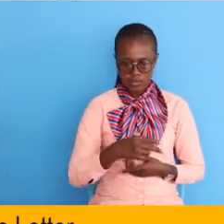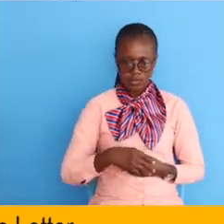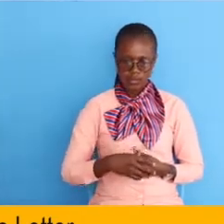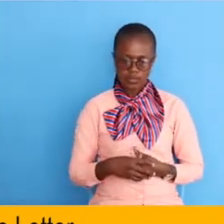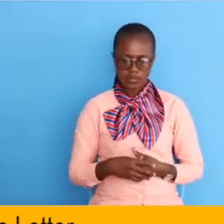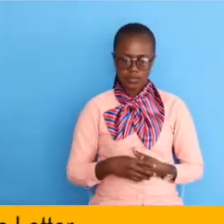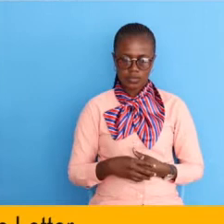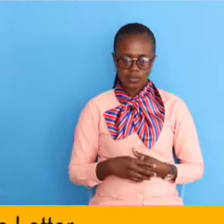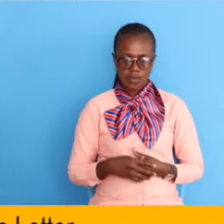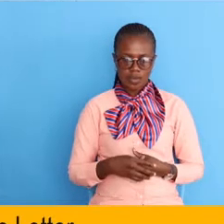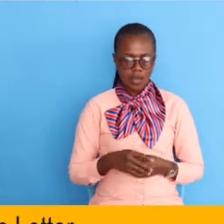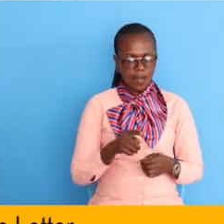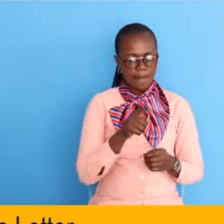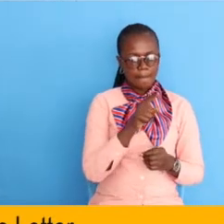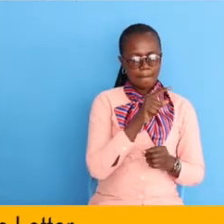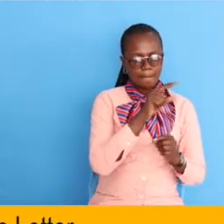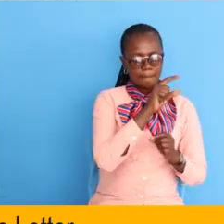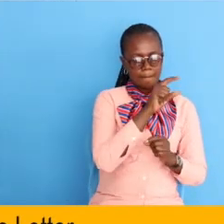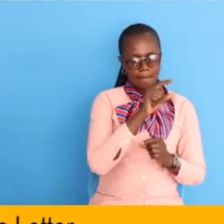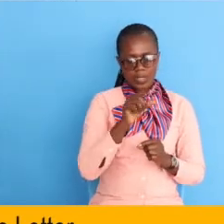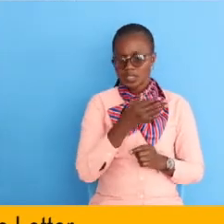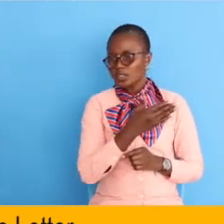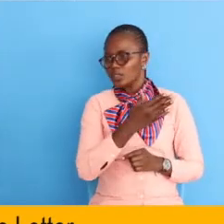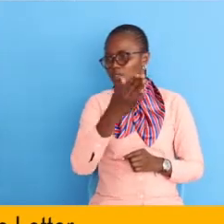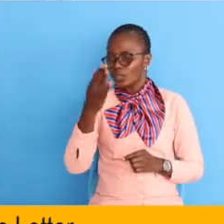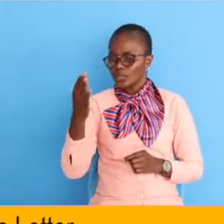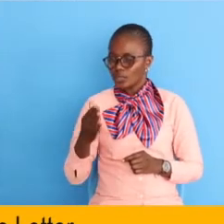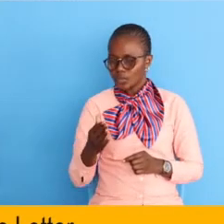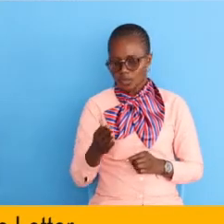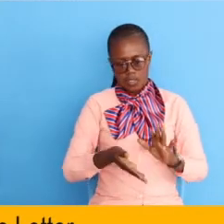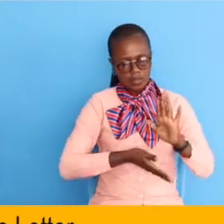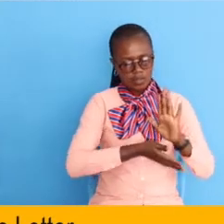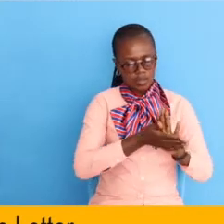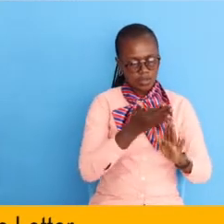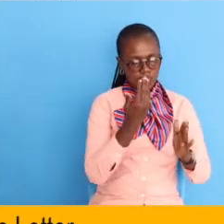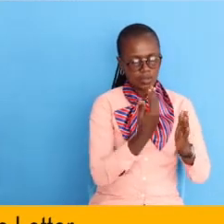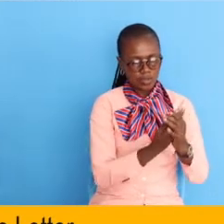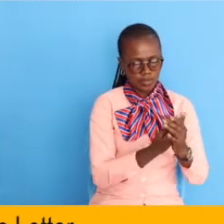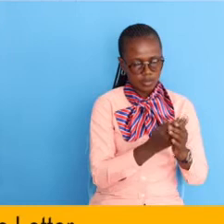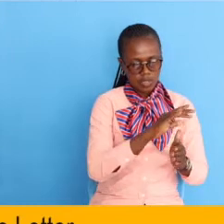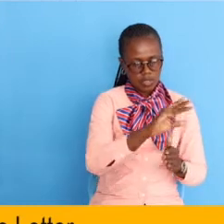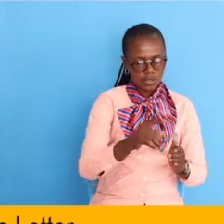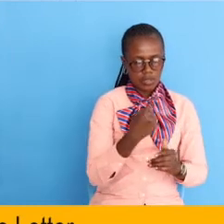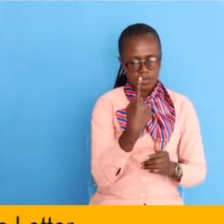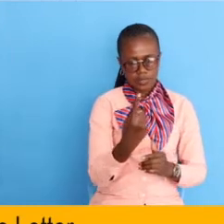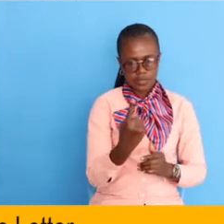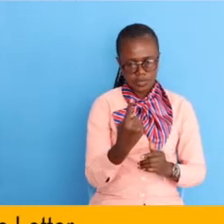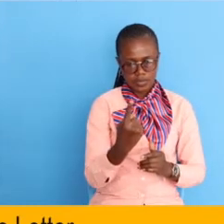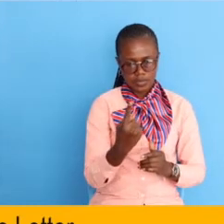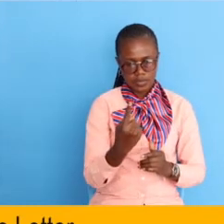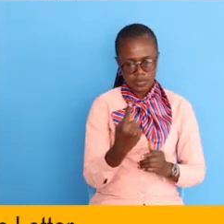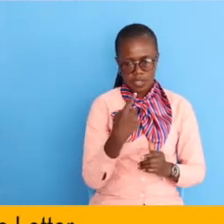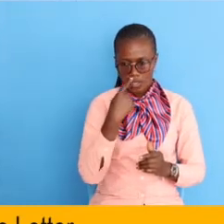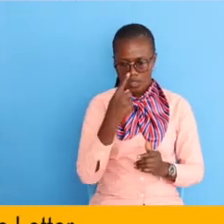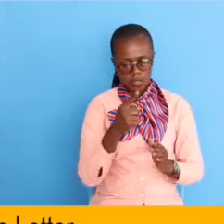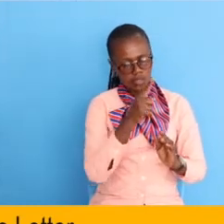That all the lines has begun at the same point. When you look at the first